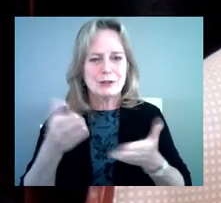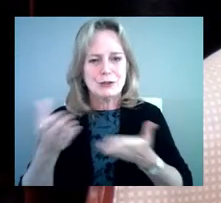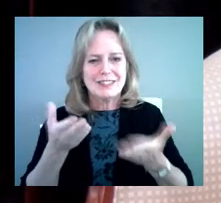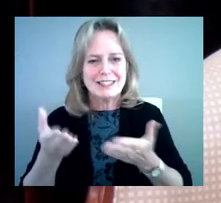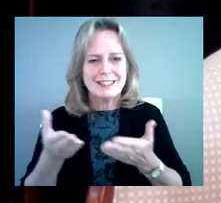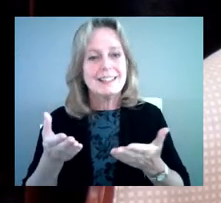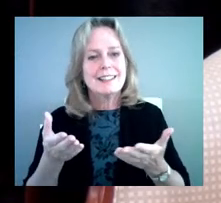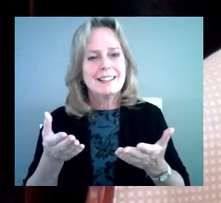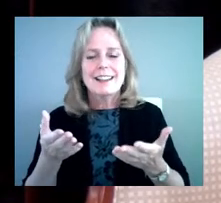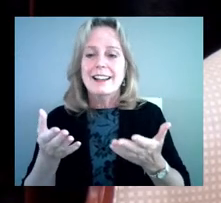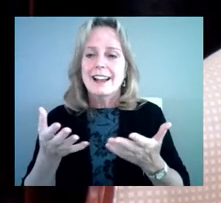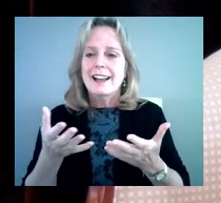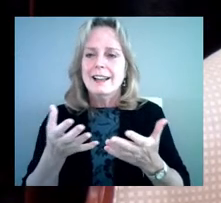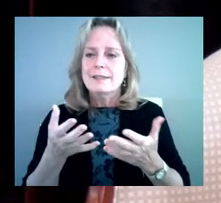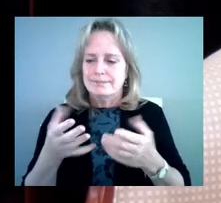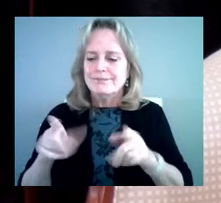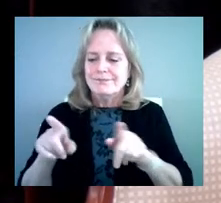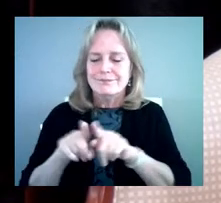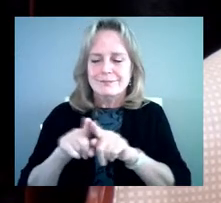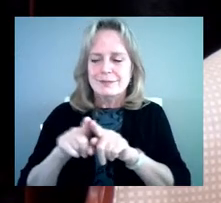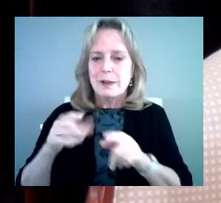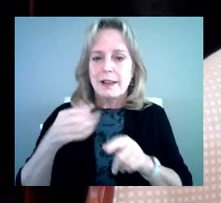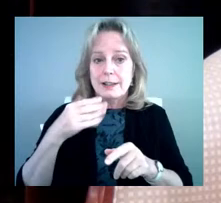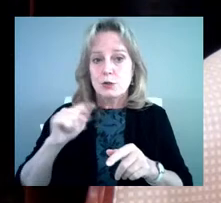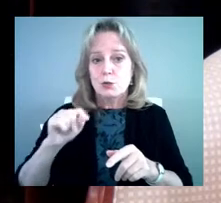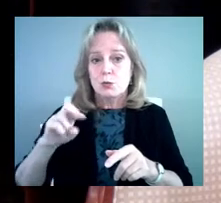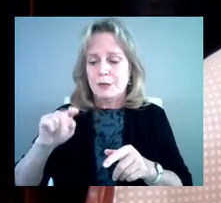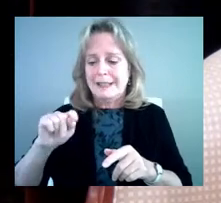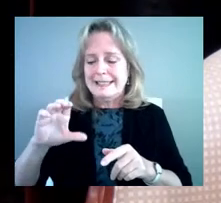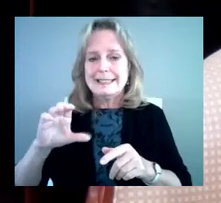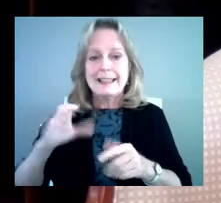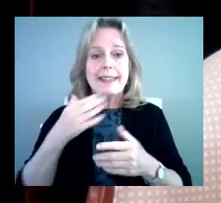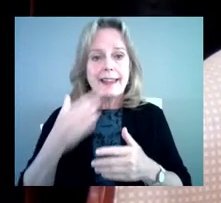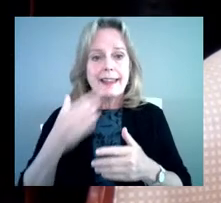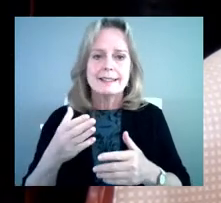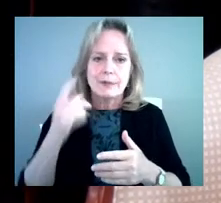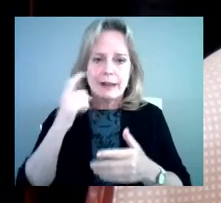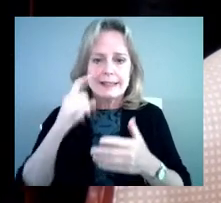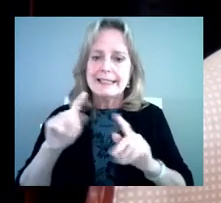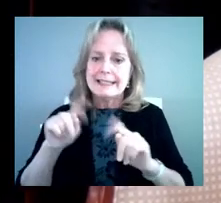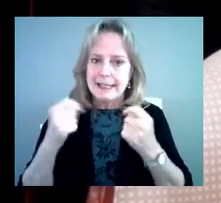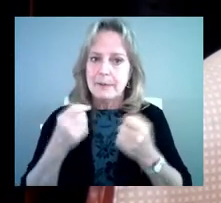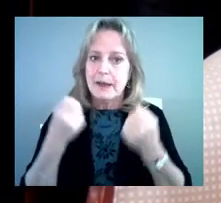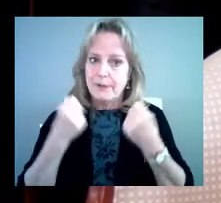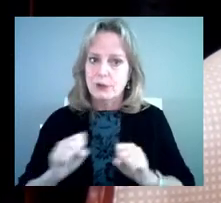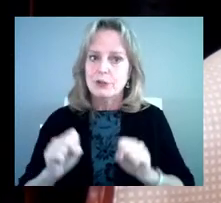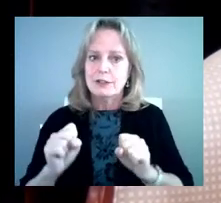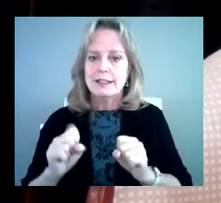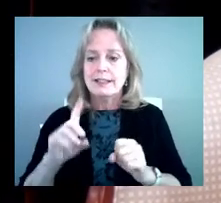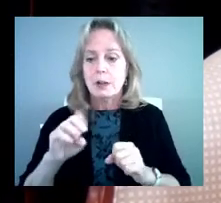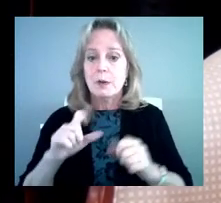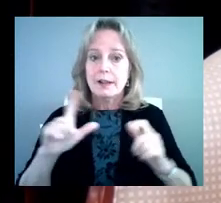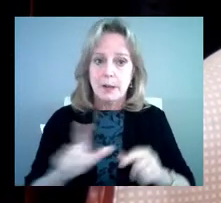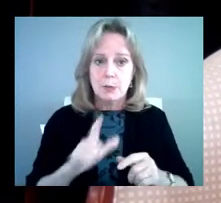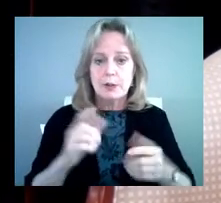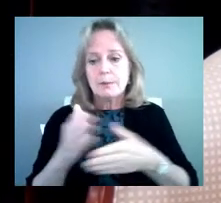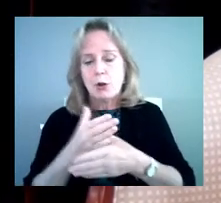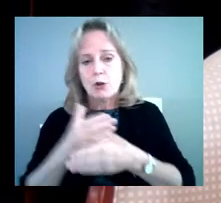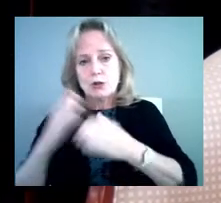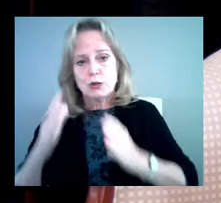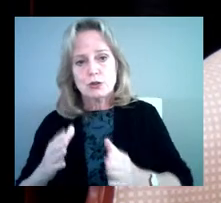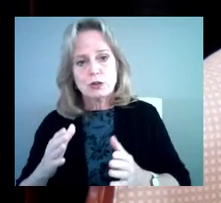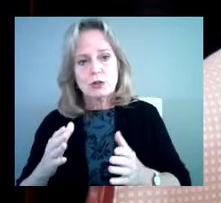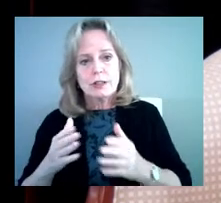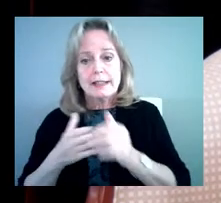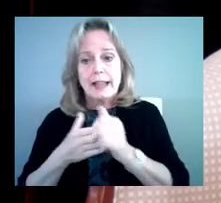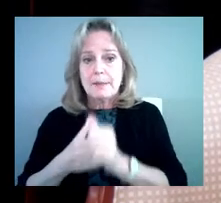do want to echo Tracy's thanks, recognizing the incredible team effort of the Delaware Libraries and Partners, led